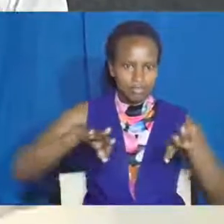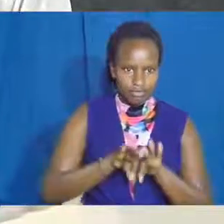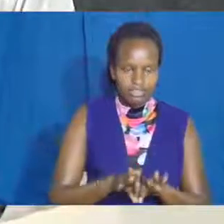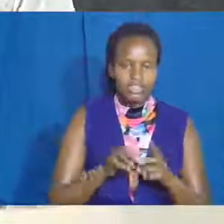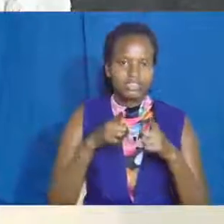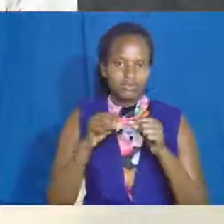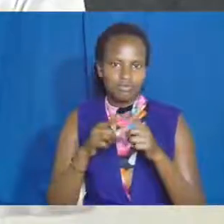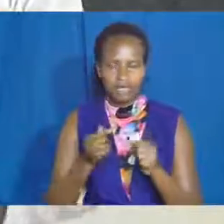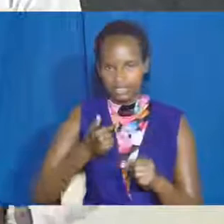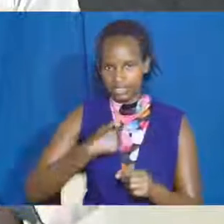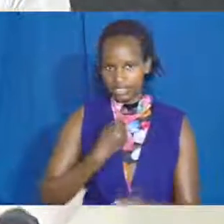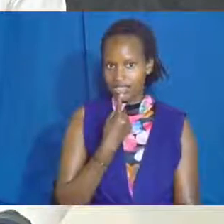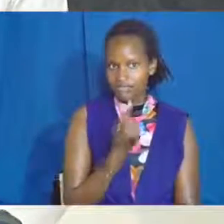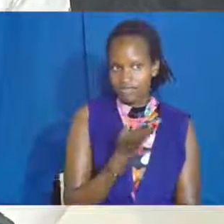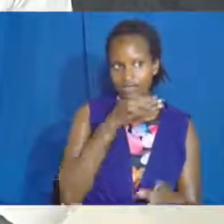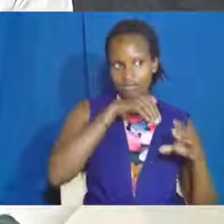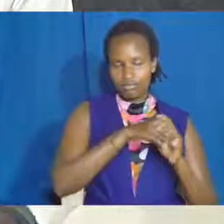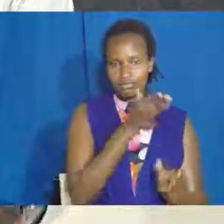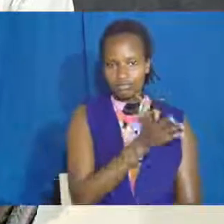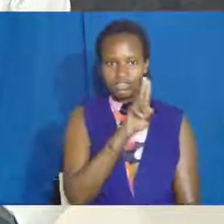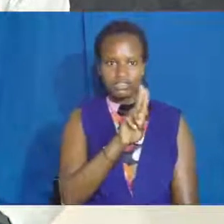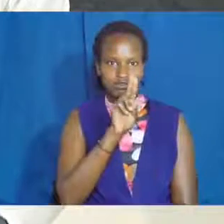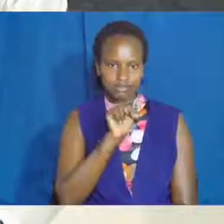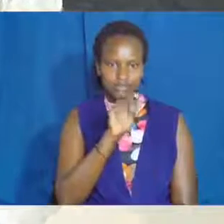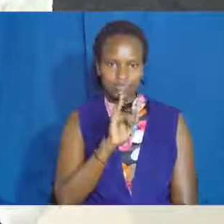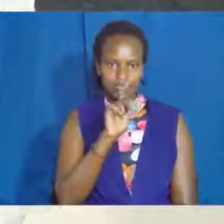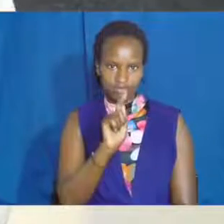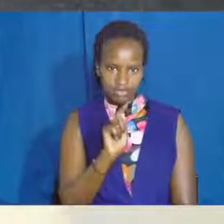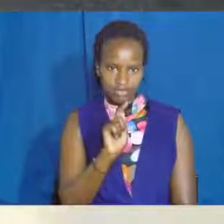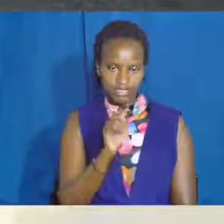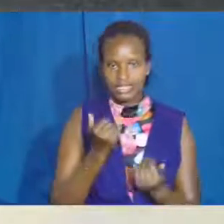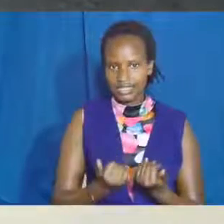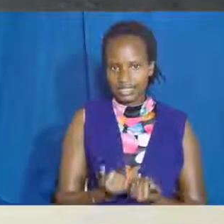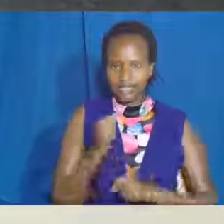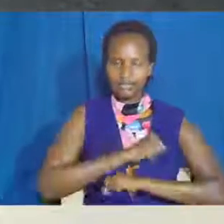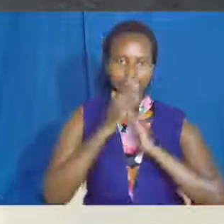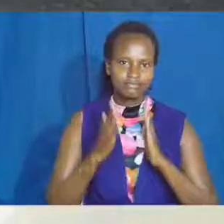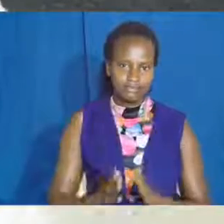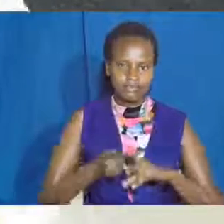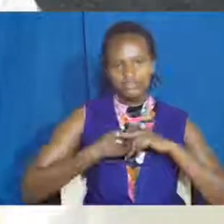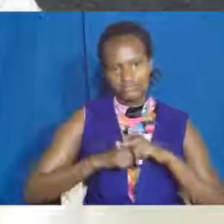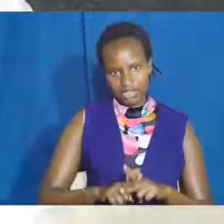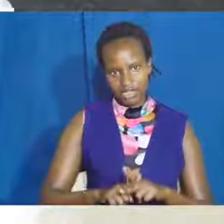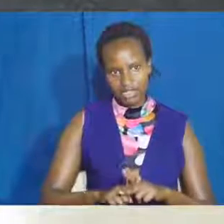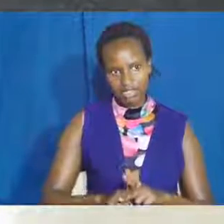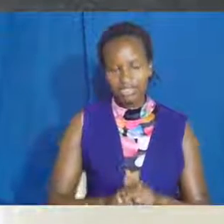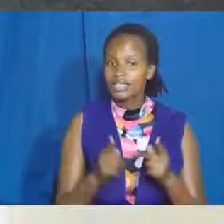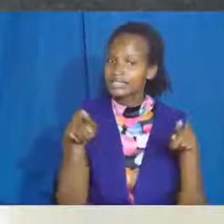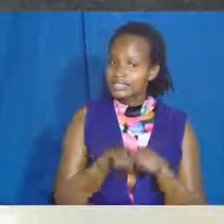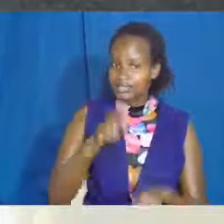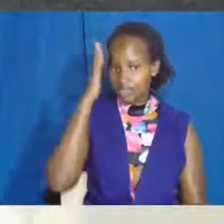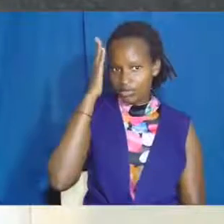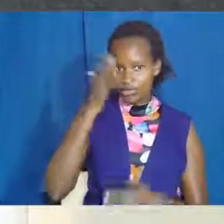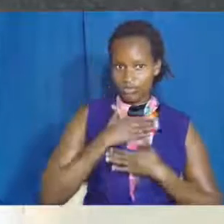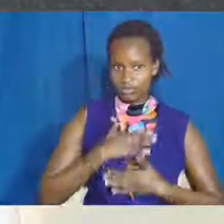important words I'm going to be mentioning in the unit. So, student, let's start. As you know that our